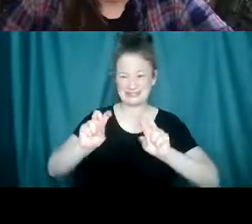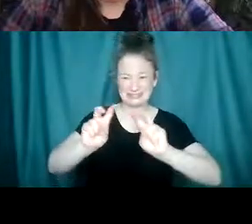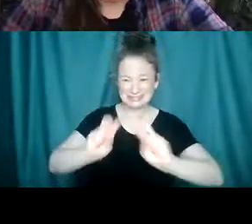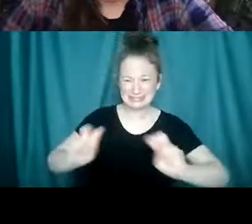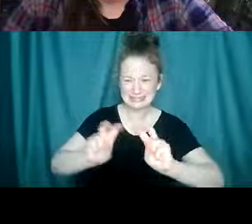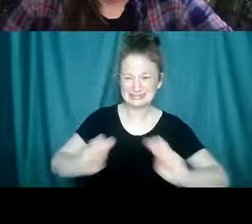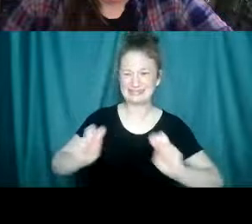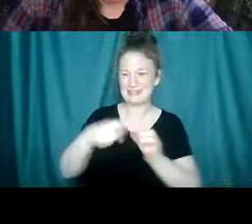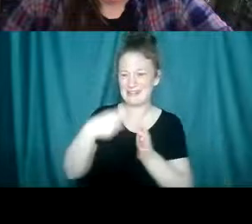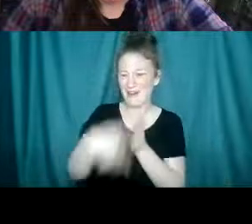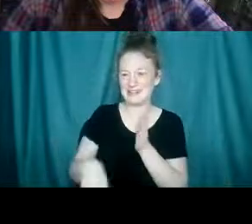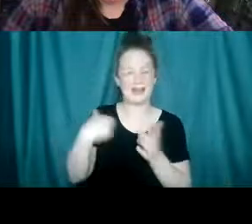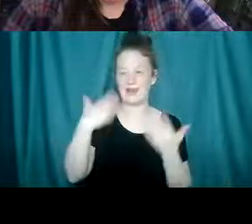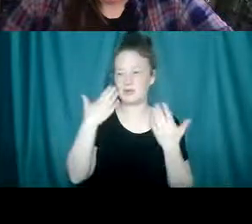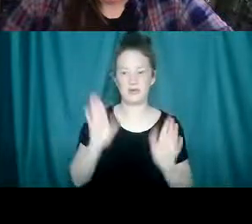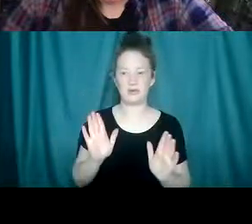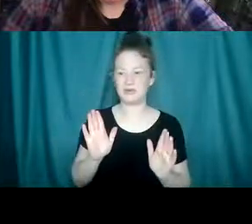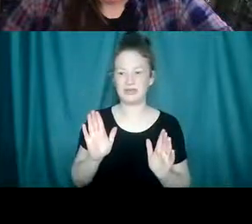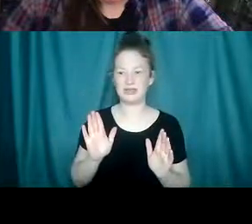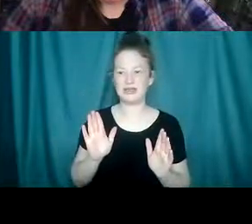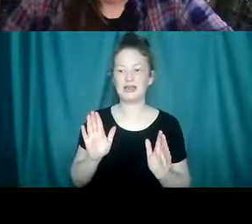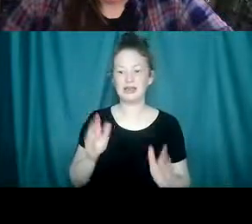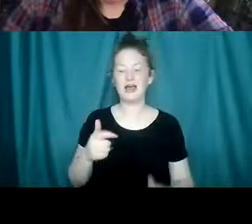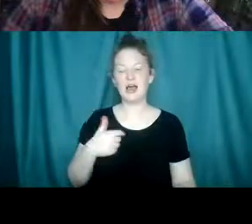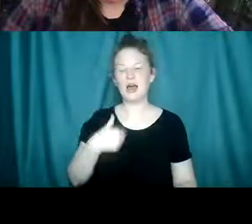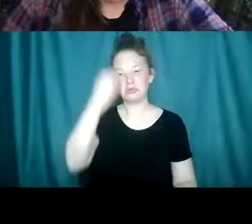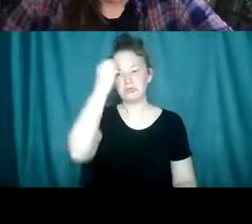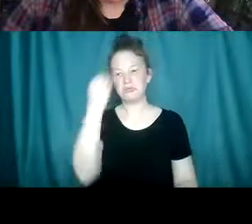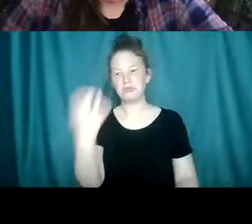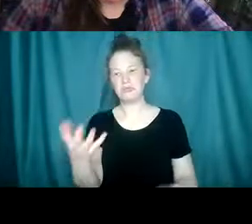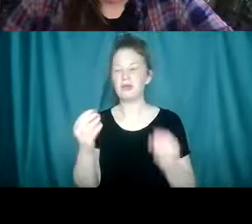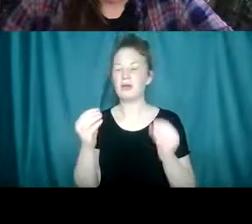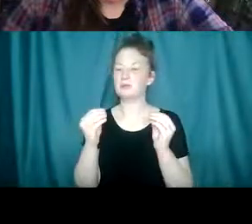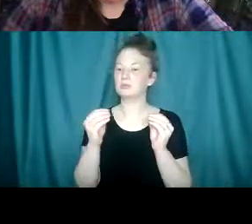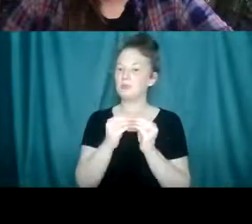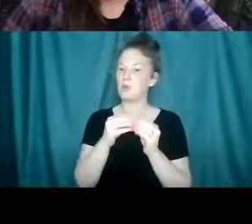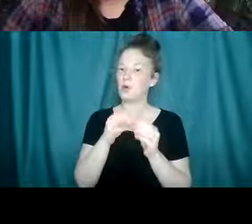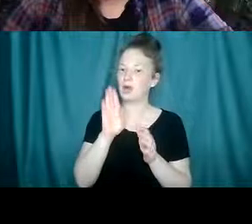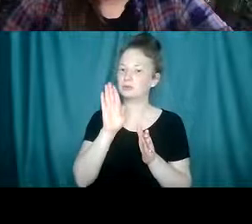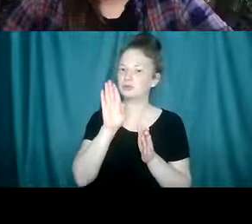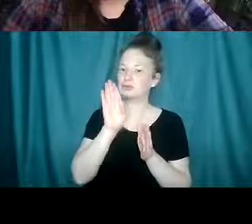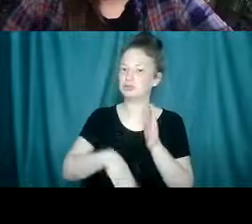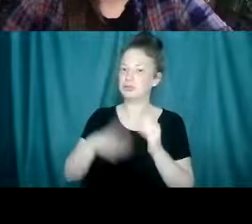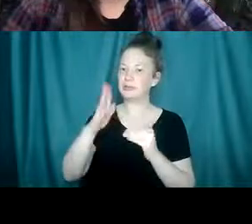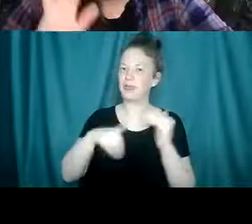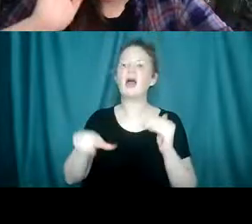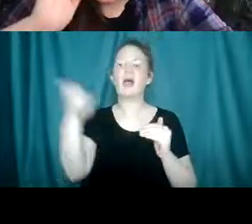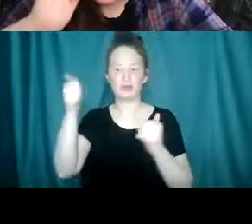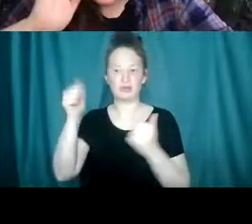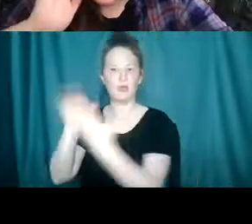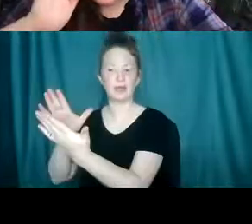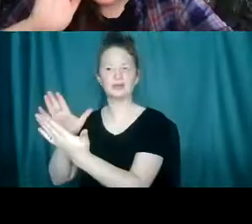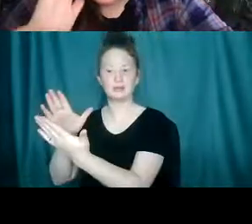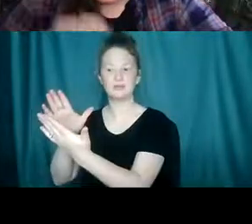and all that. But I can tell you it's probably cheaper than a lot of other methods because